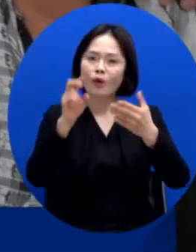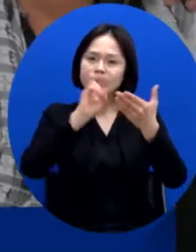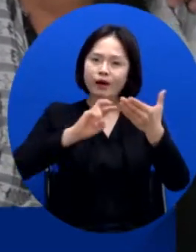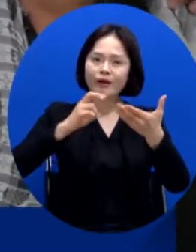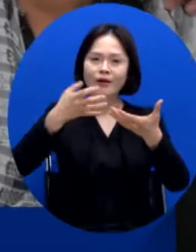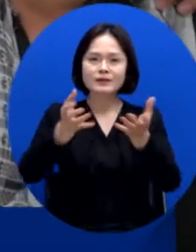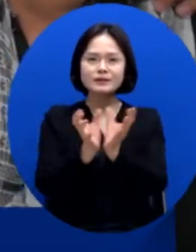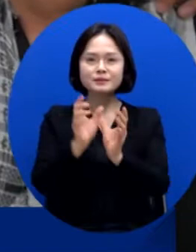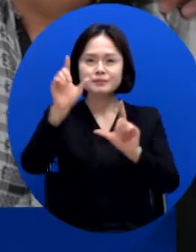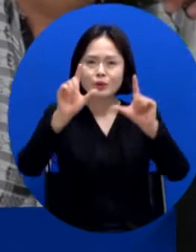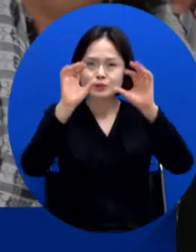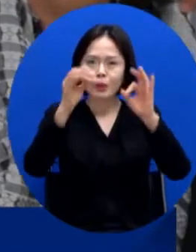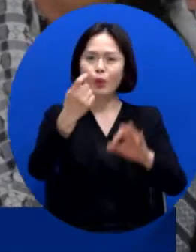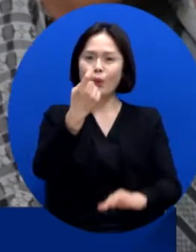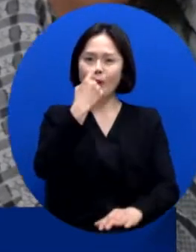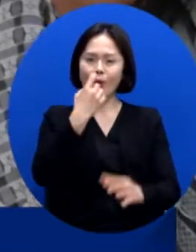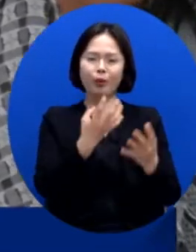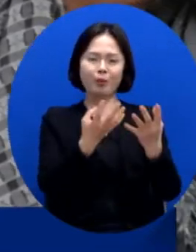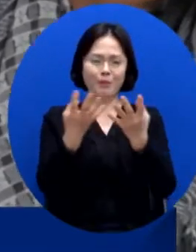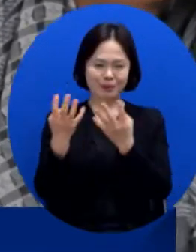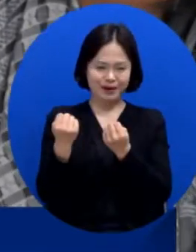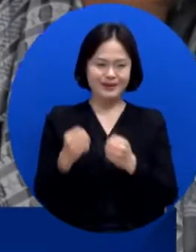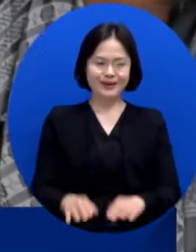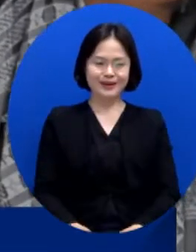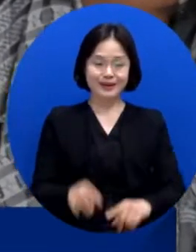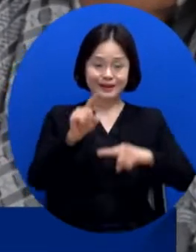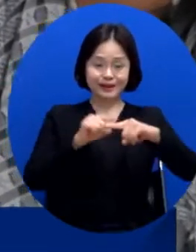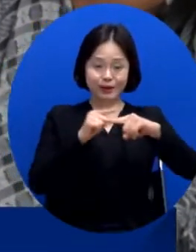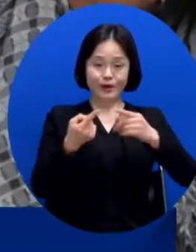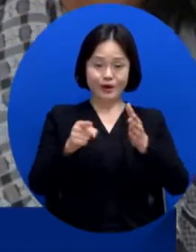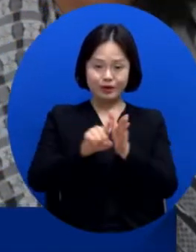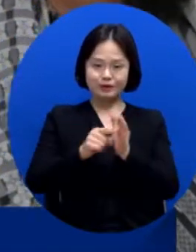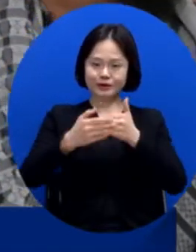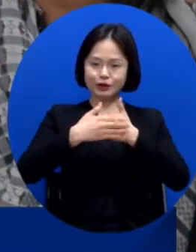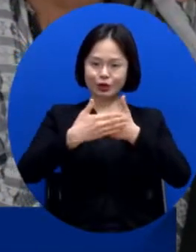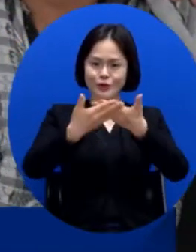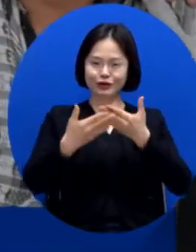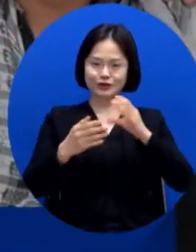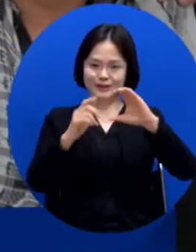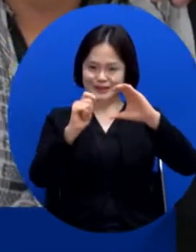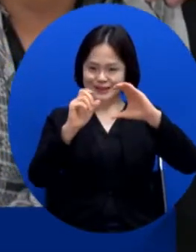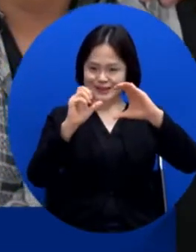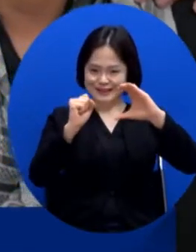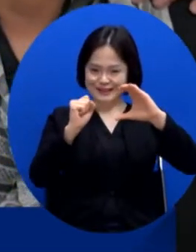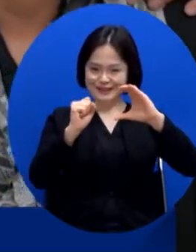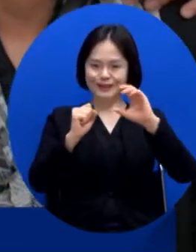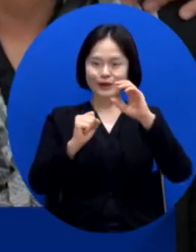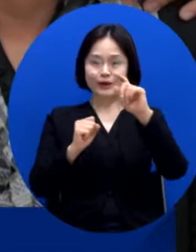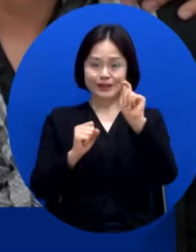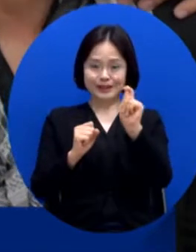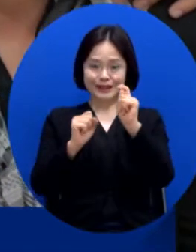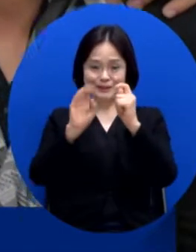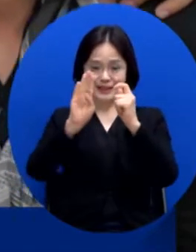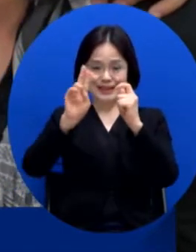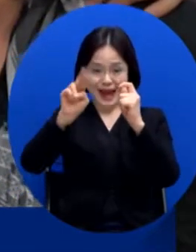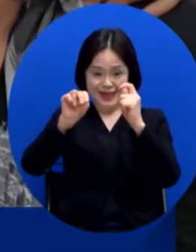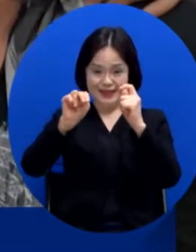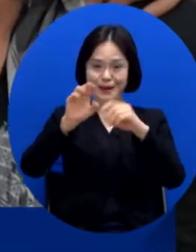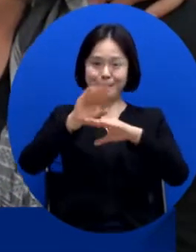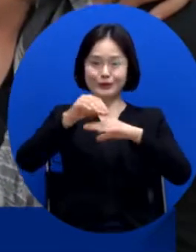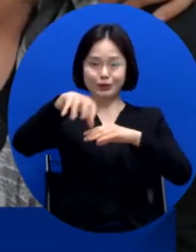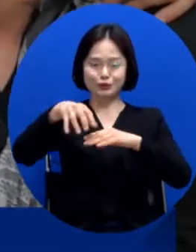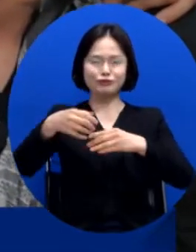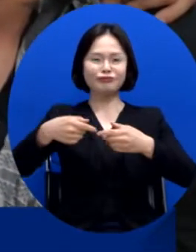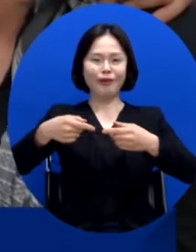And also I'd like to thank CTS and TBN for the non-stop support for this competition, and we learned a